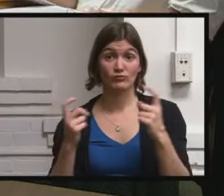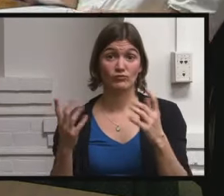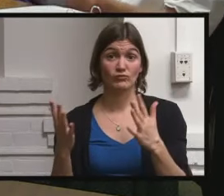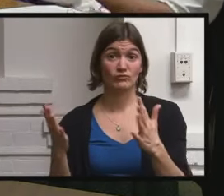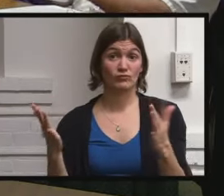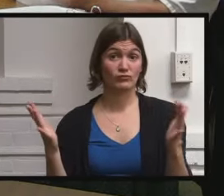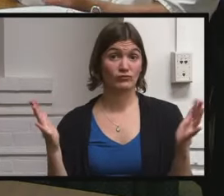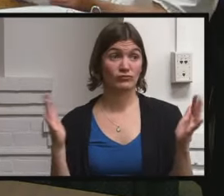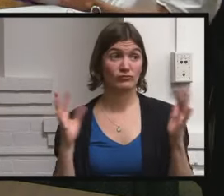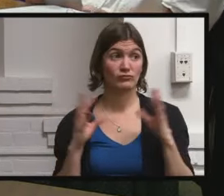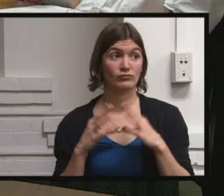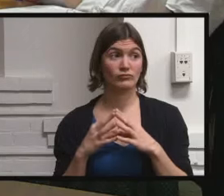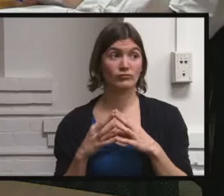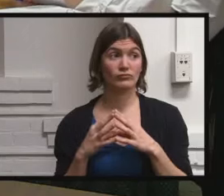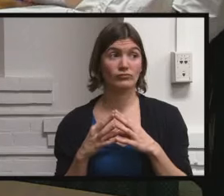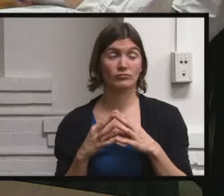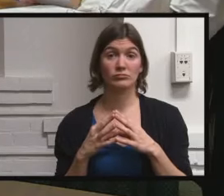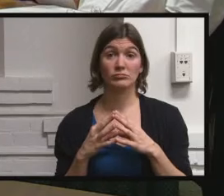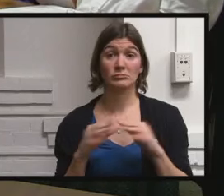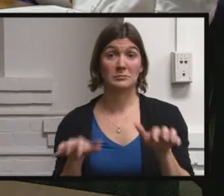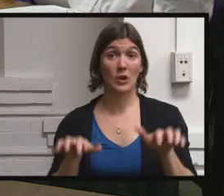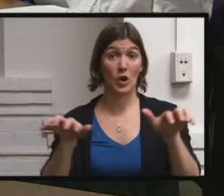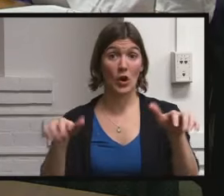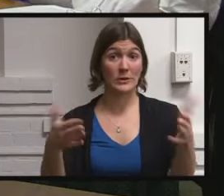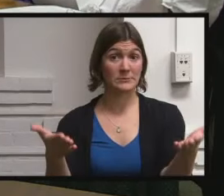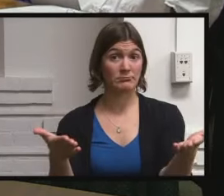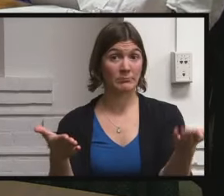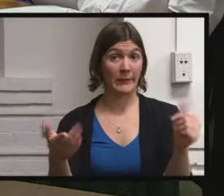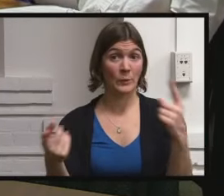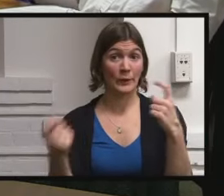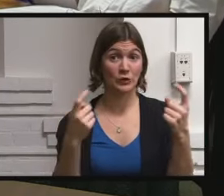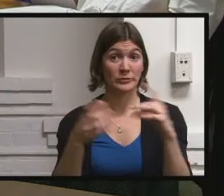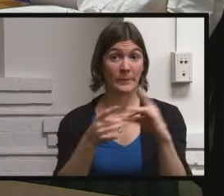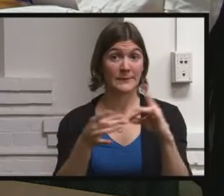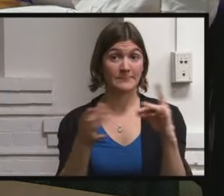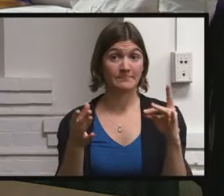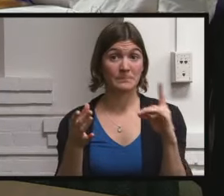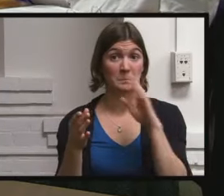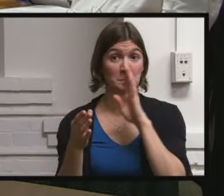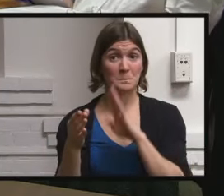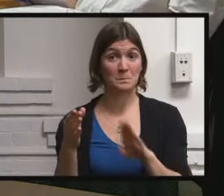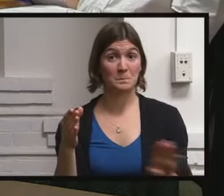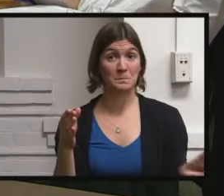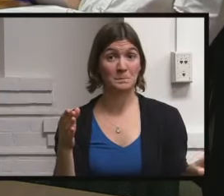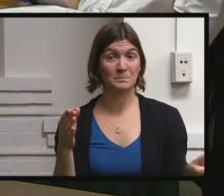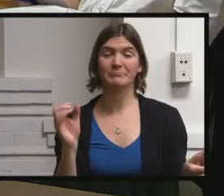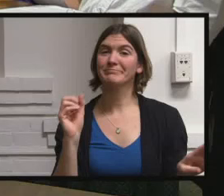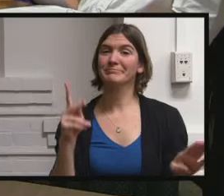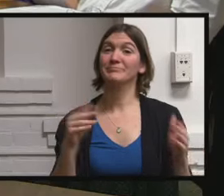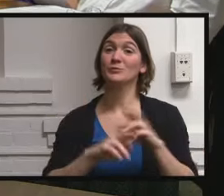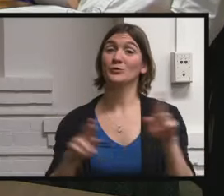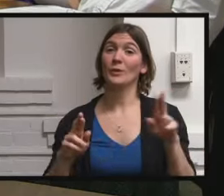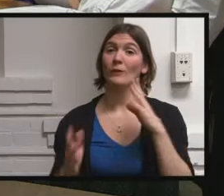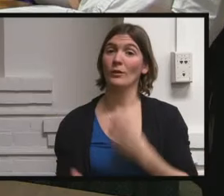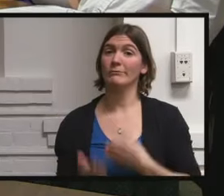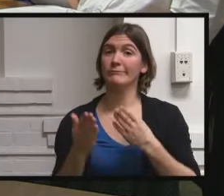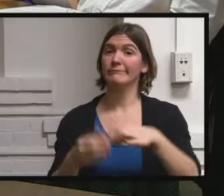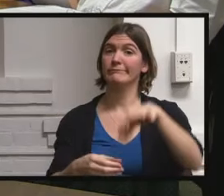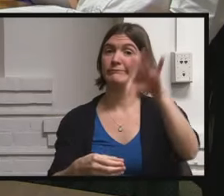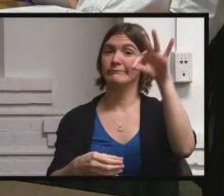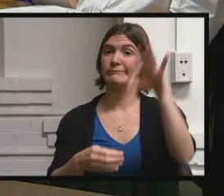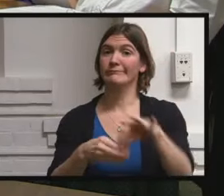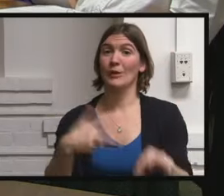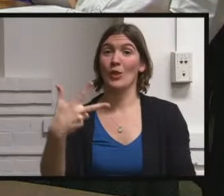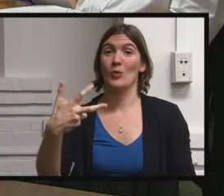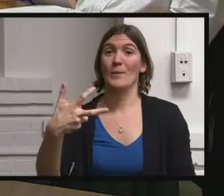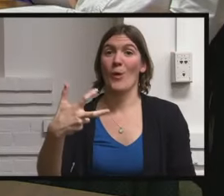board? Any questions or comments from anybody who's in attendance? Well, then we're ready for three